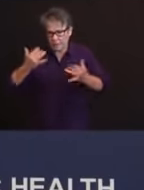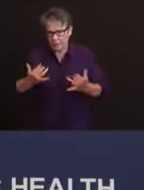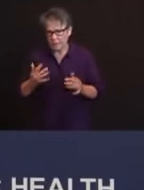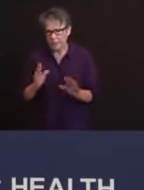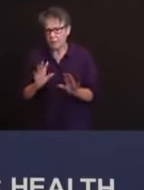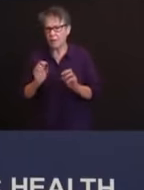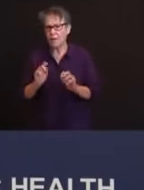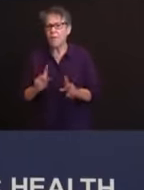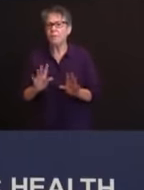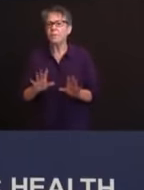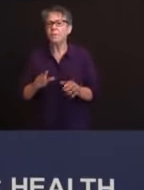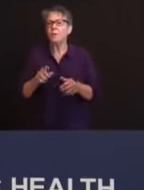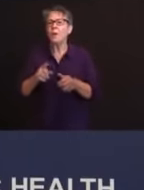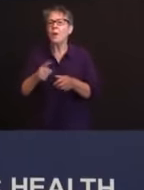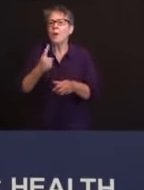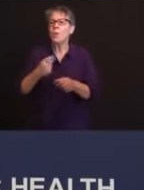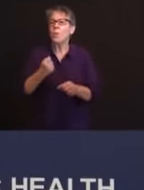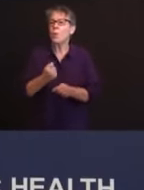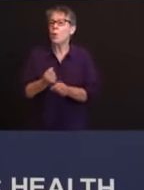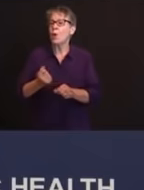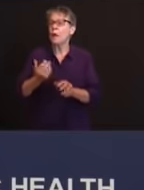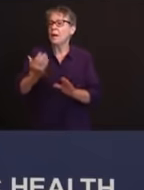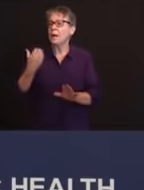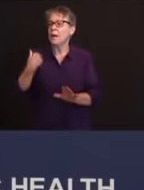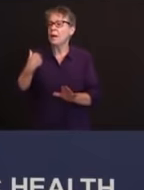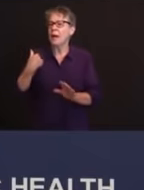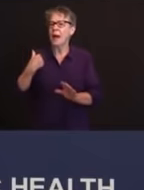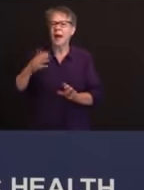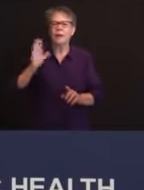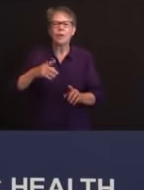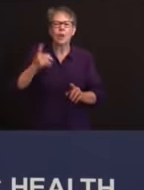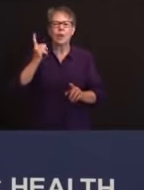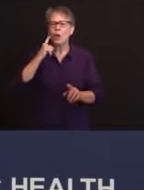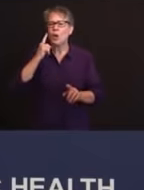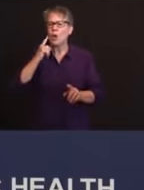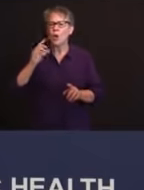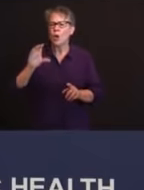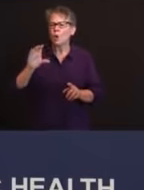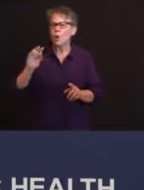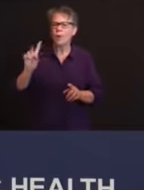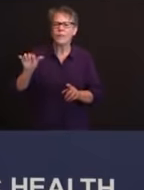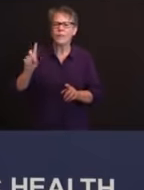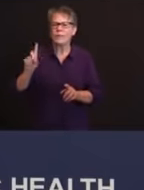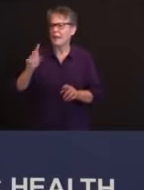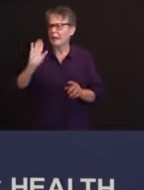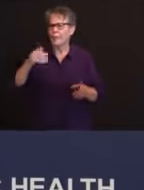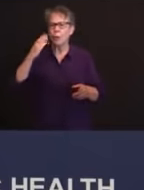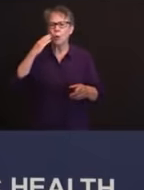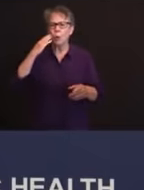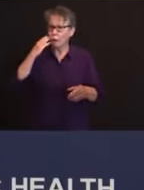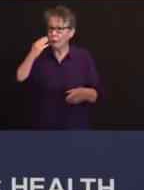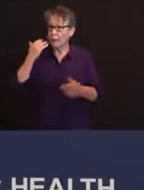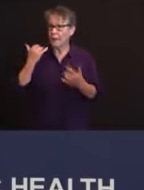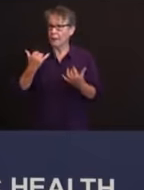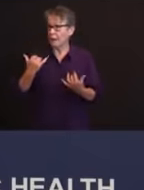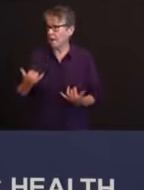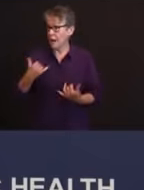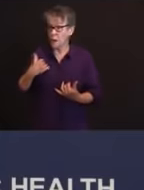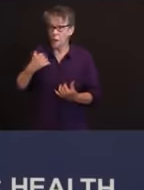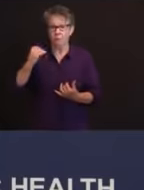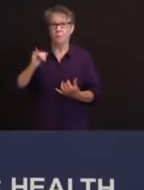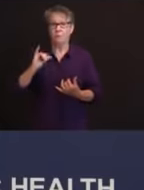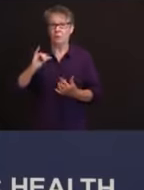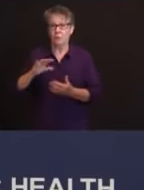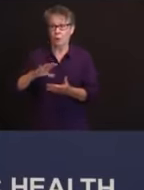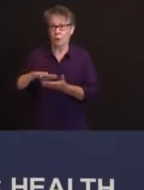A year ago today, I'd never heard of COVID-19. Facts change. We knew we took on more risk when we opened up, as I